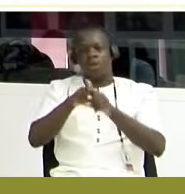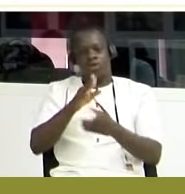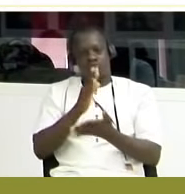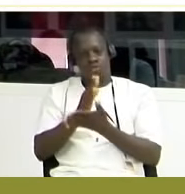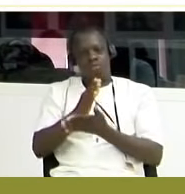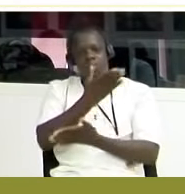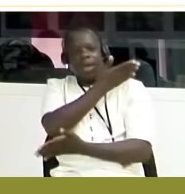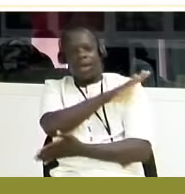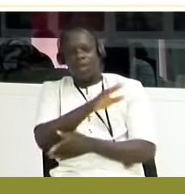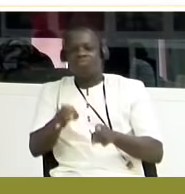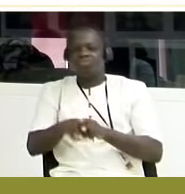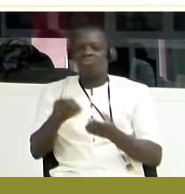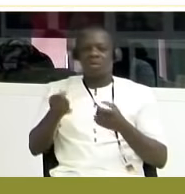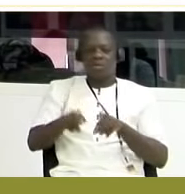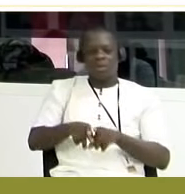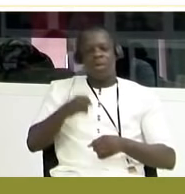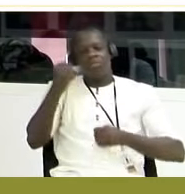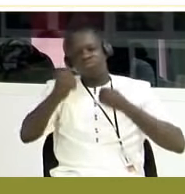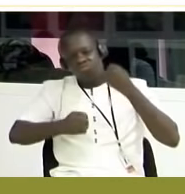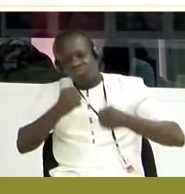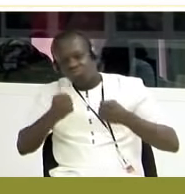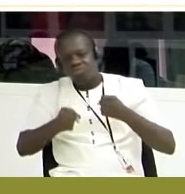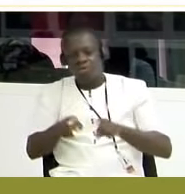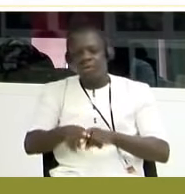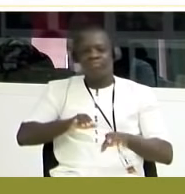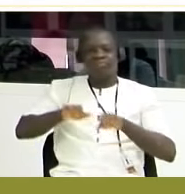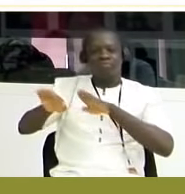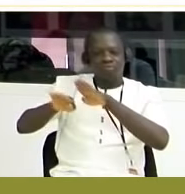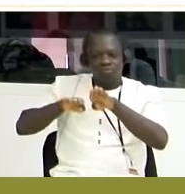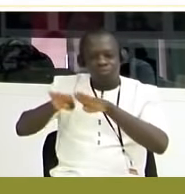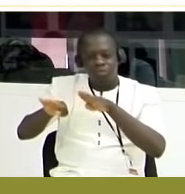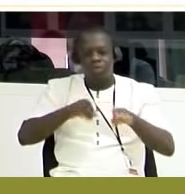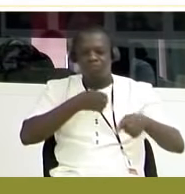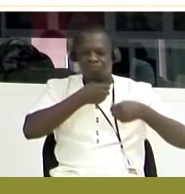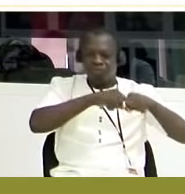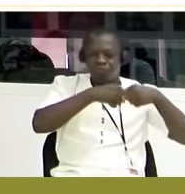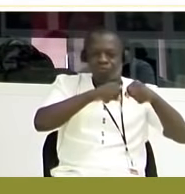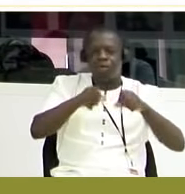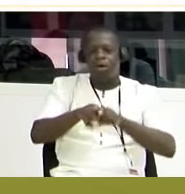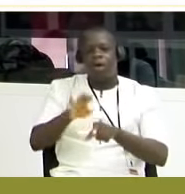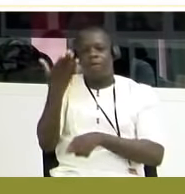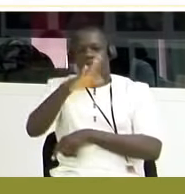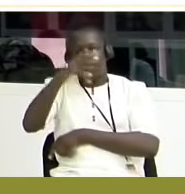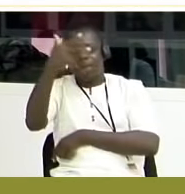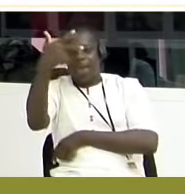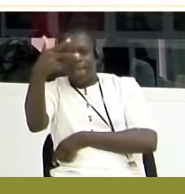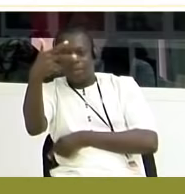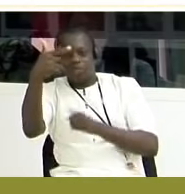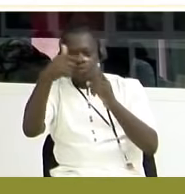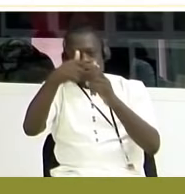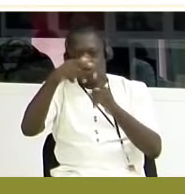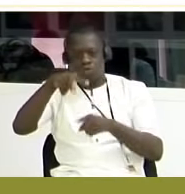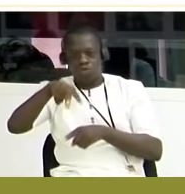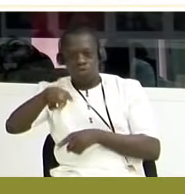exercise. We will be from 8 to 12